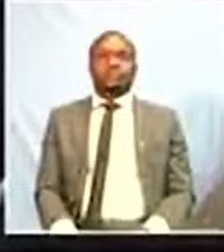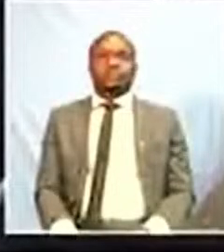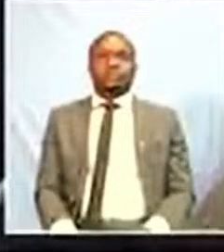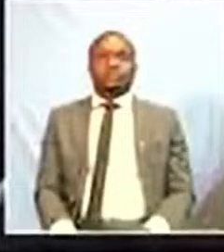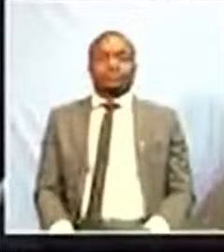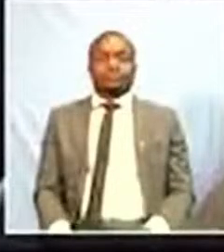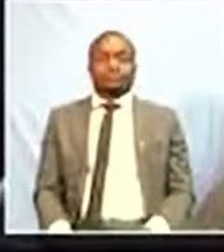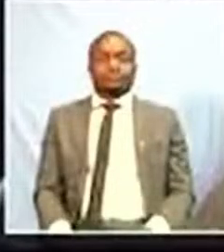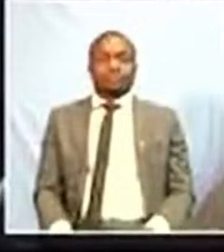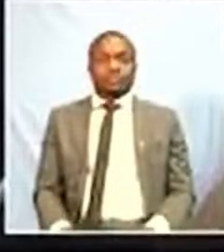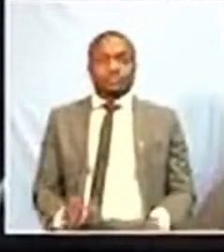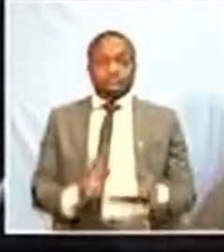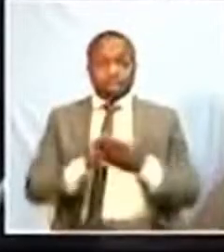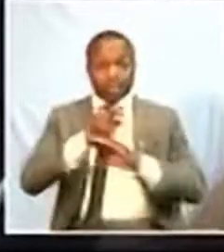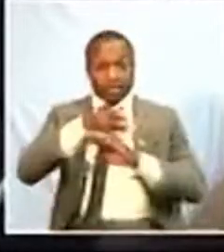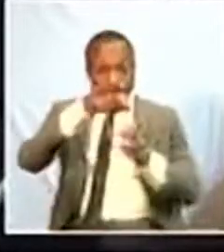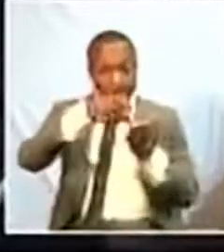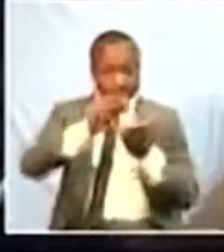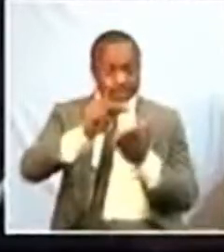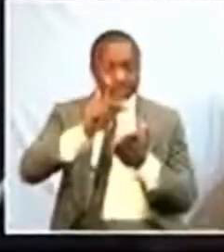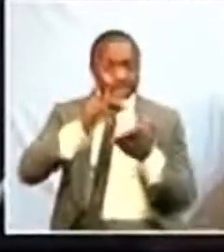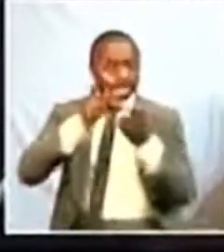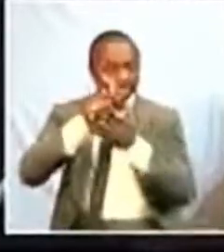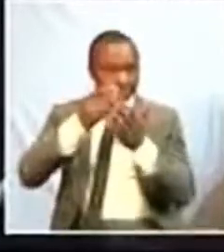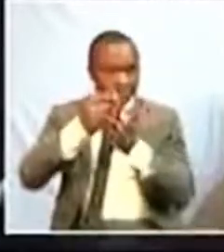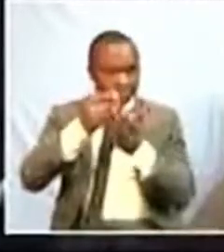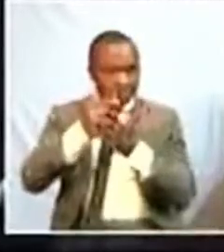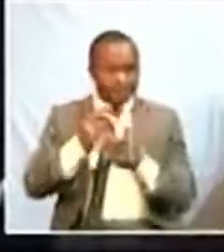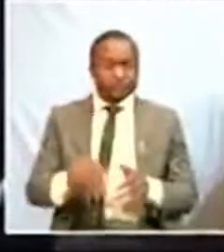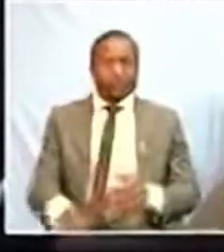And after paying that money,